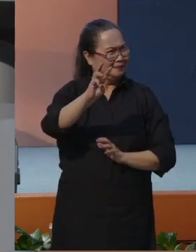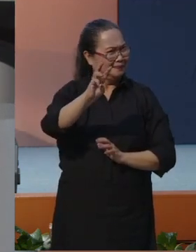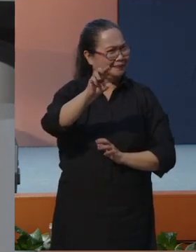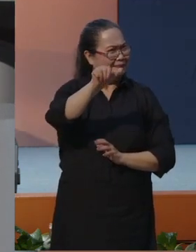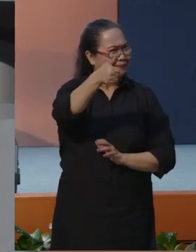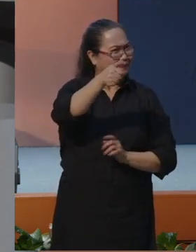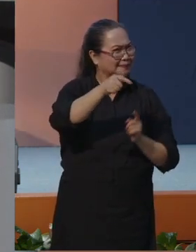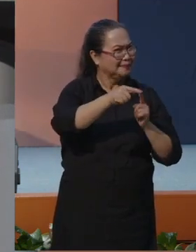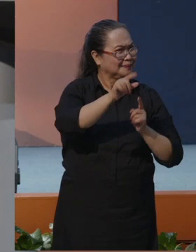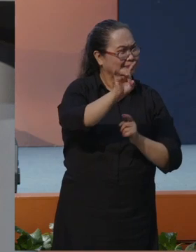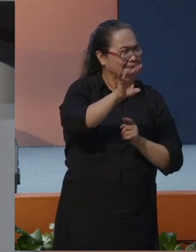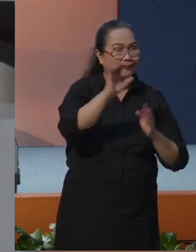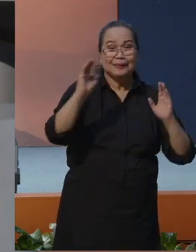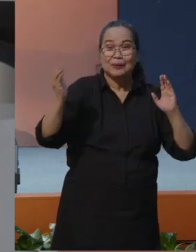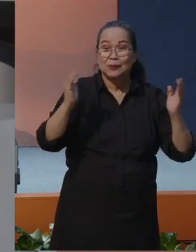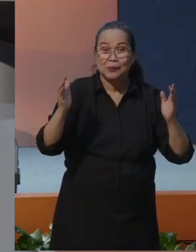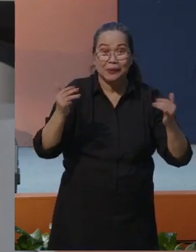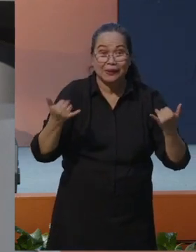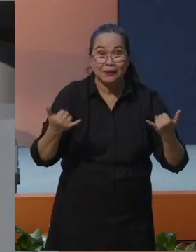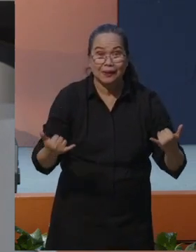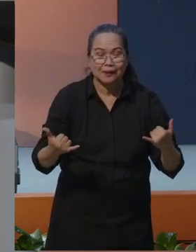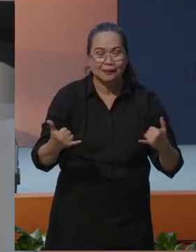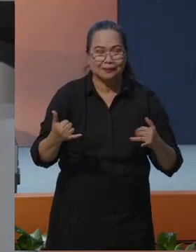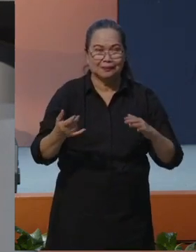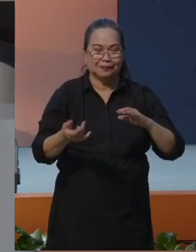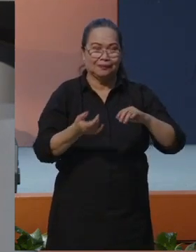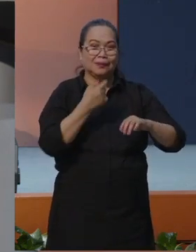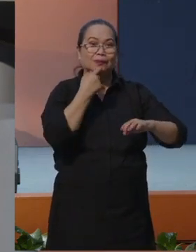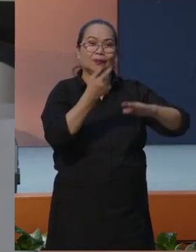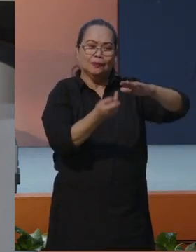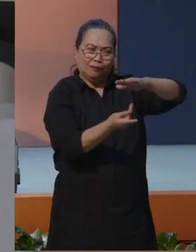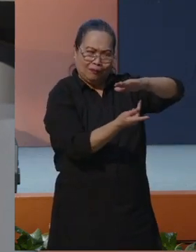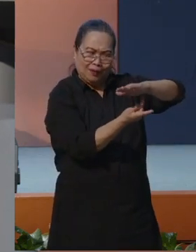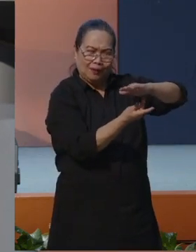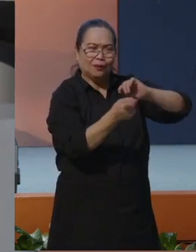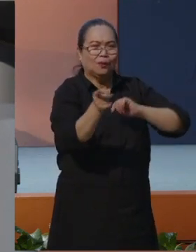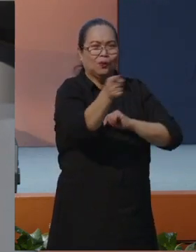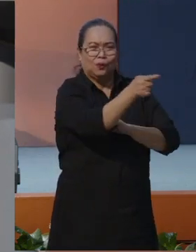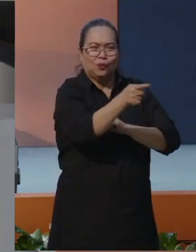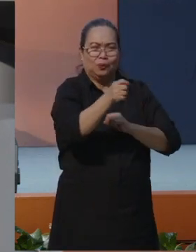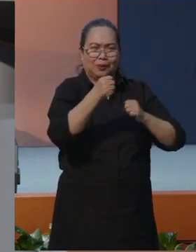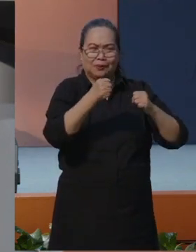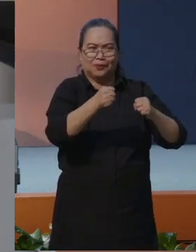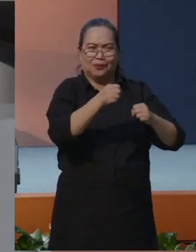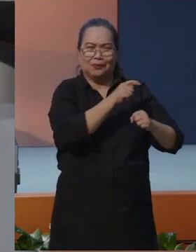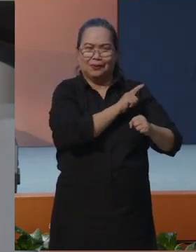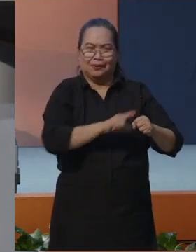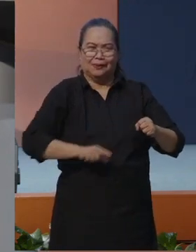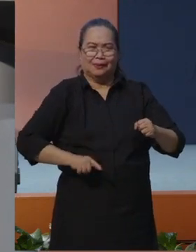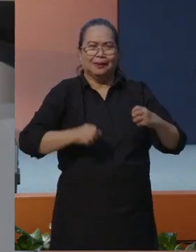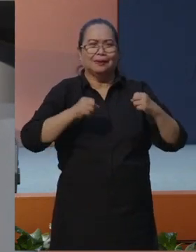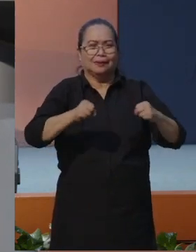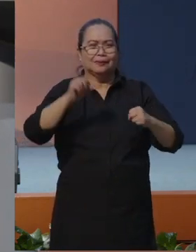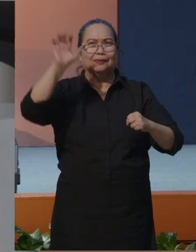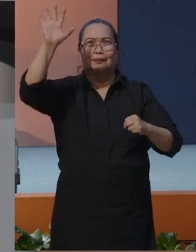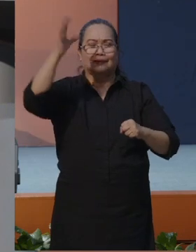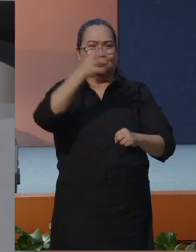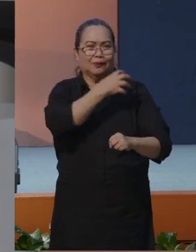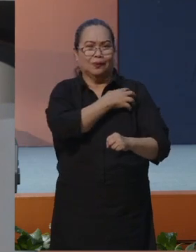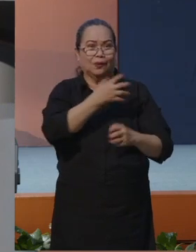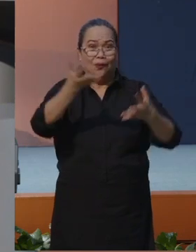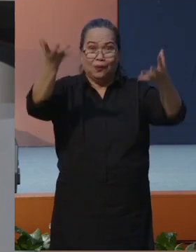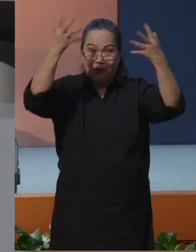18, kung saan sabi ni Pablo, finally be strong in the Lord and in the strength of His might. Put